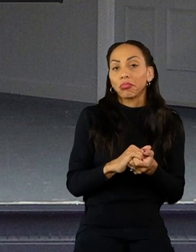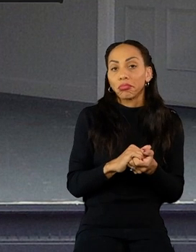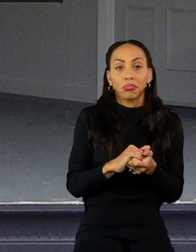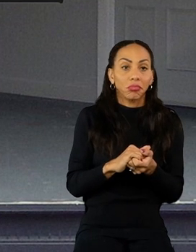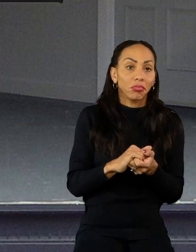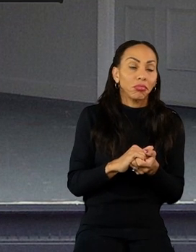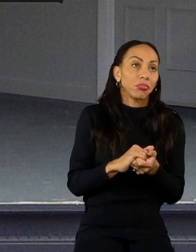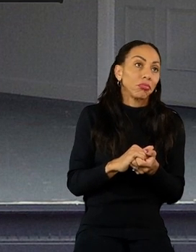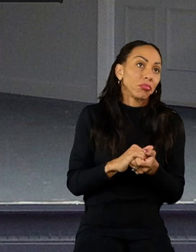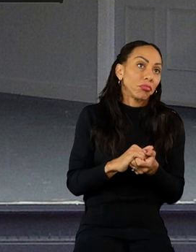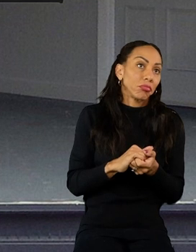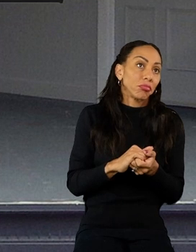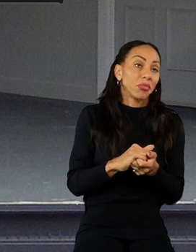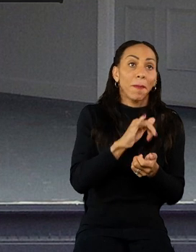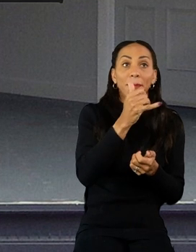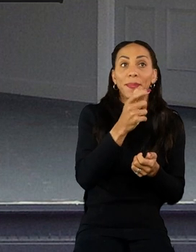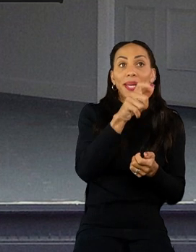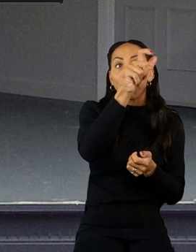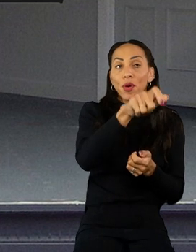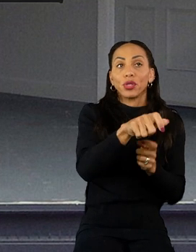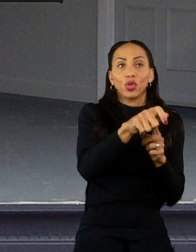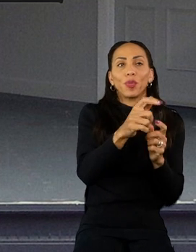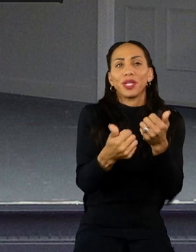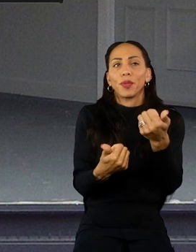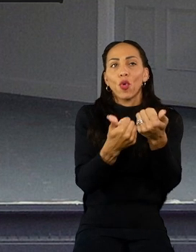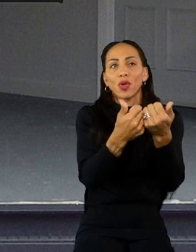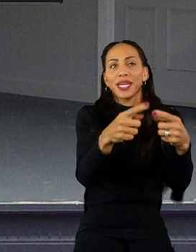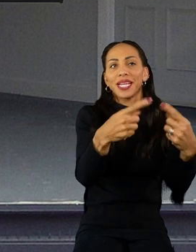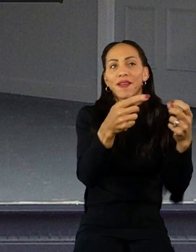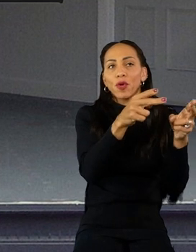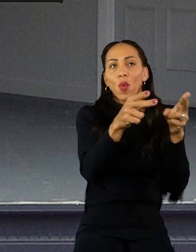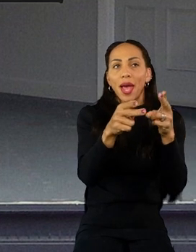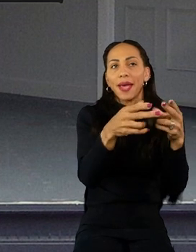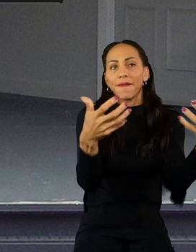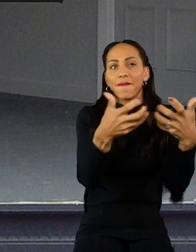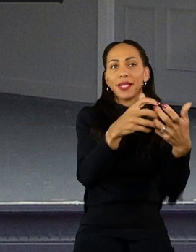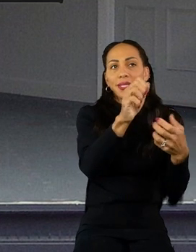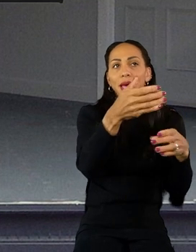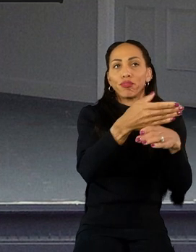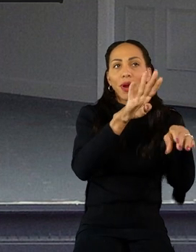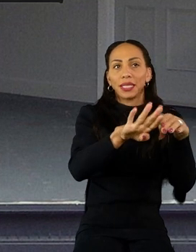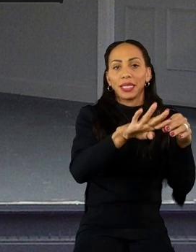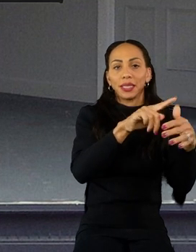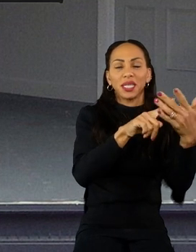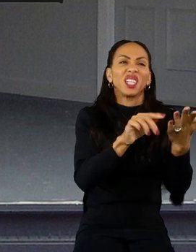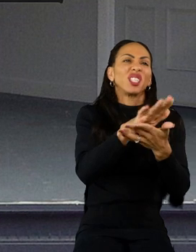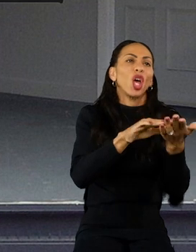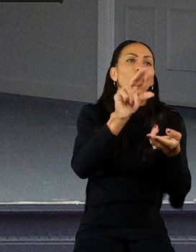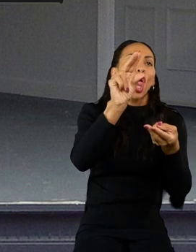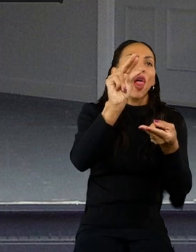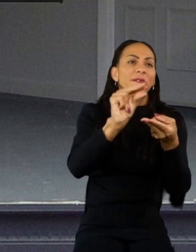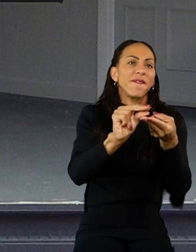You know, there's different. You know, people could be being supported in other ways where it fits their practice.